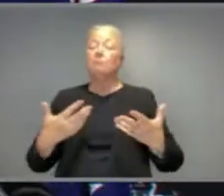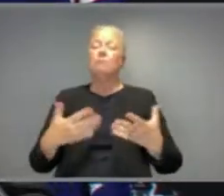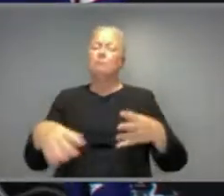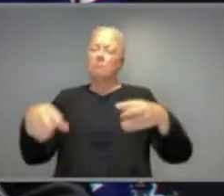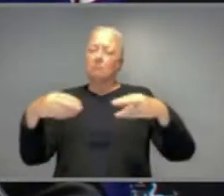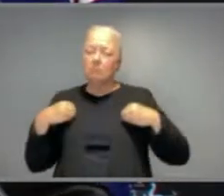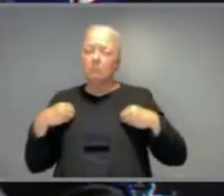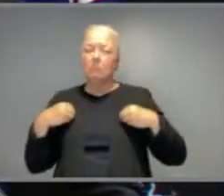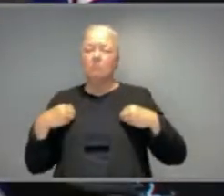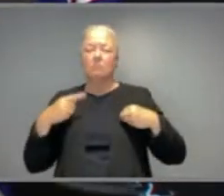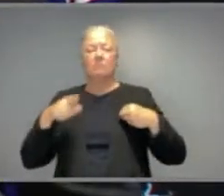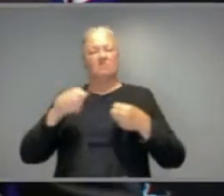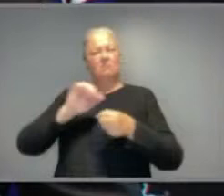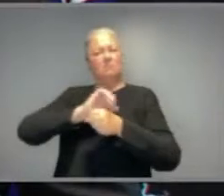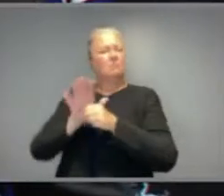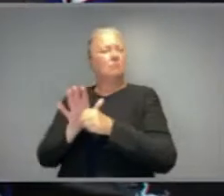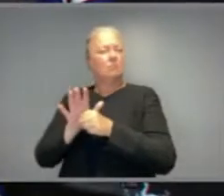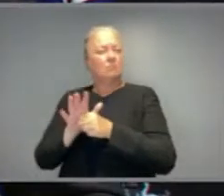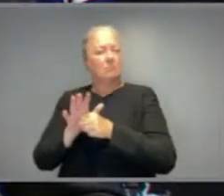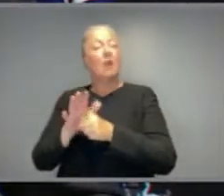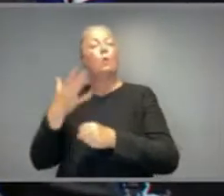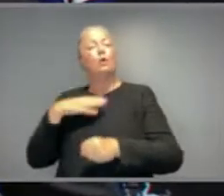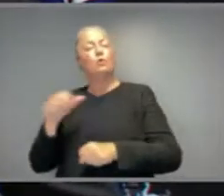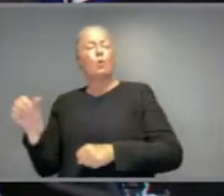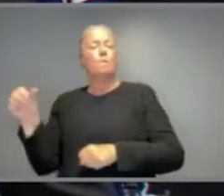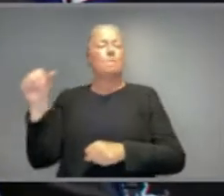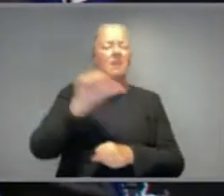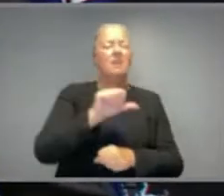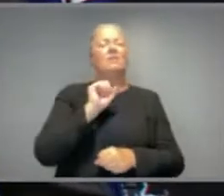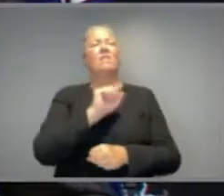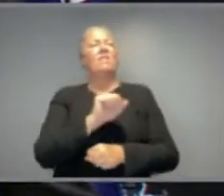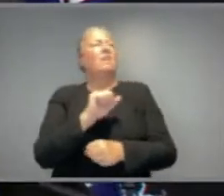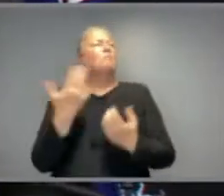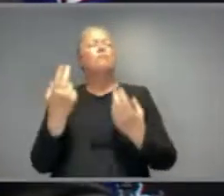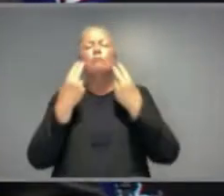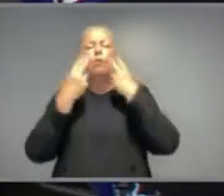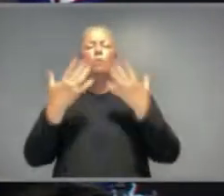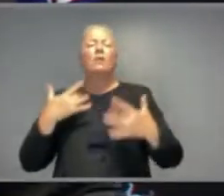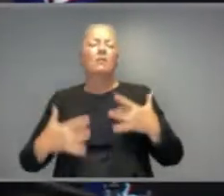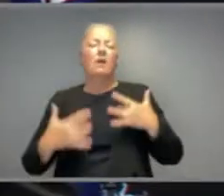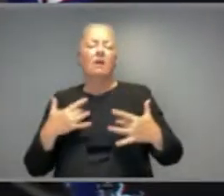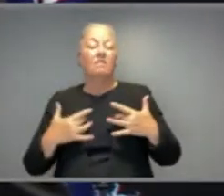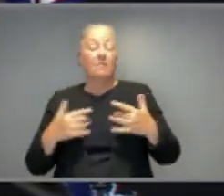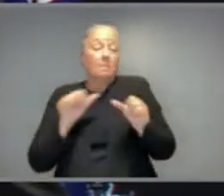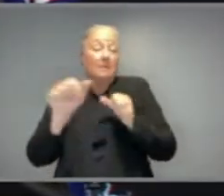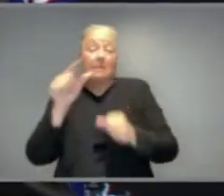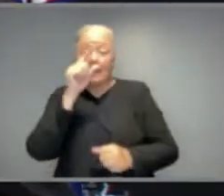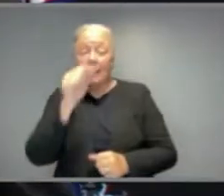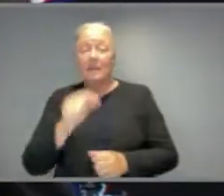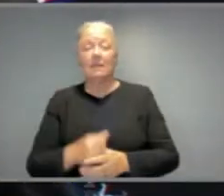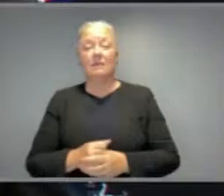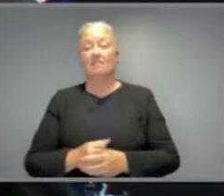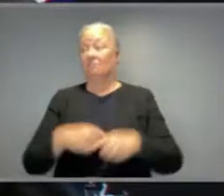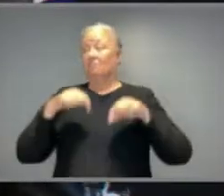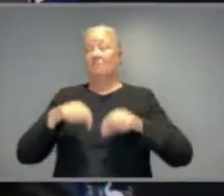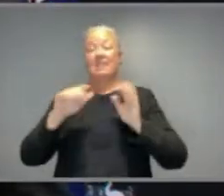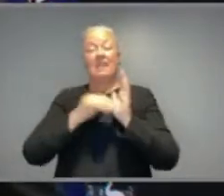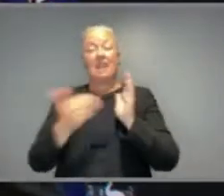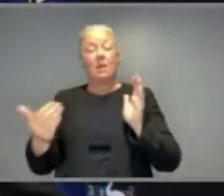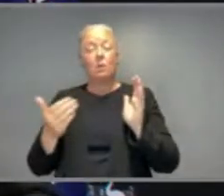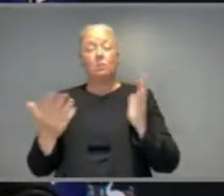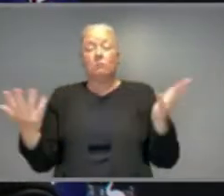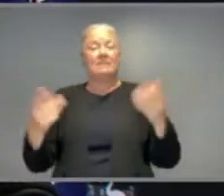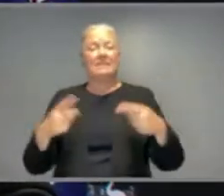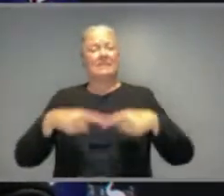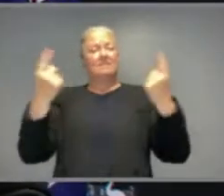return to a life they knew as far as possible. This is a very different public health challenge to what